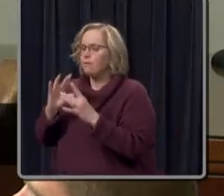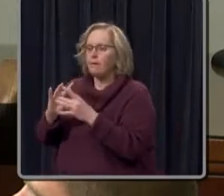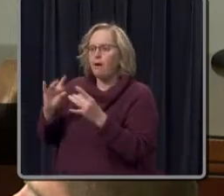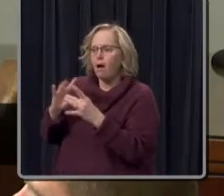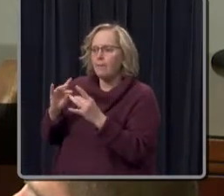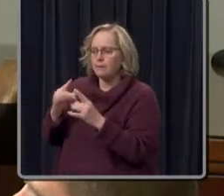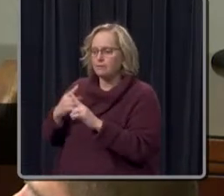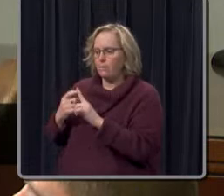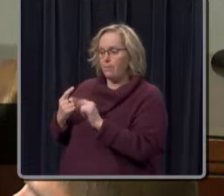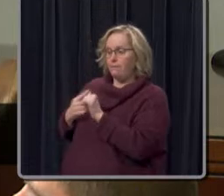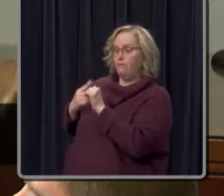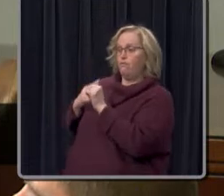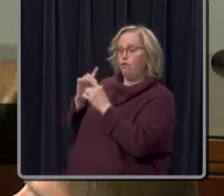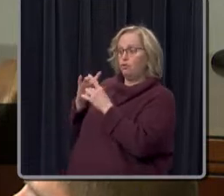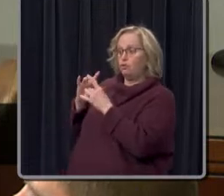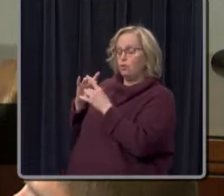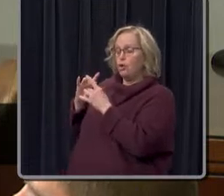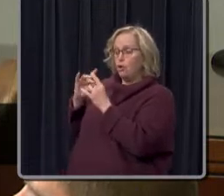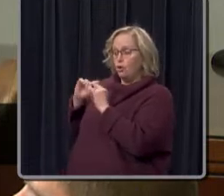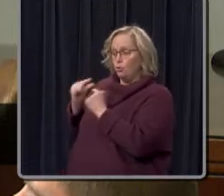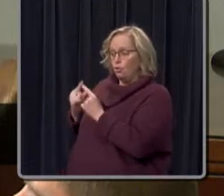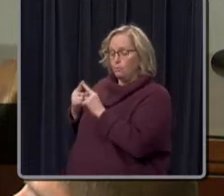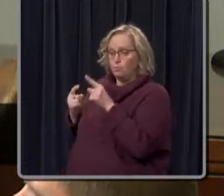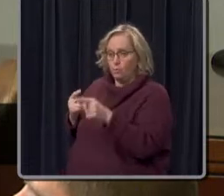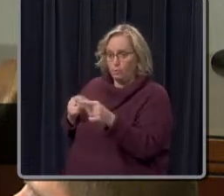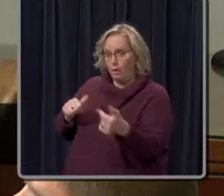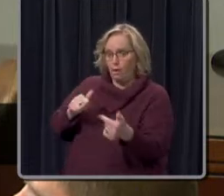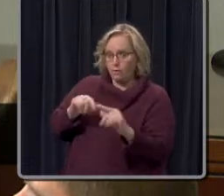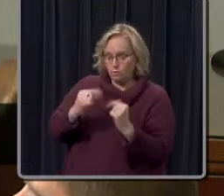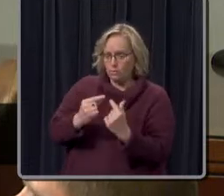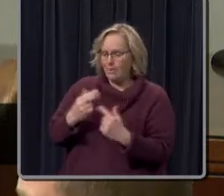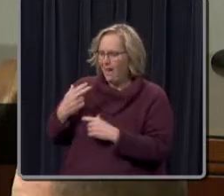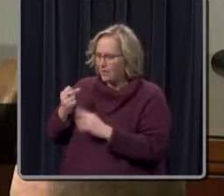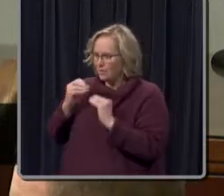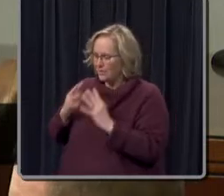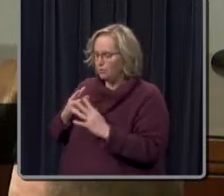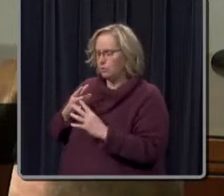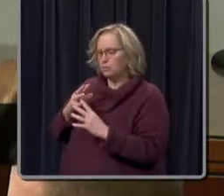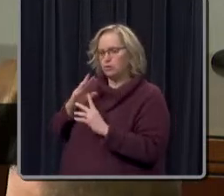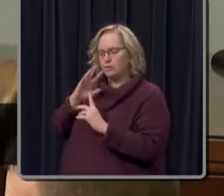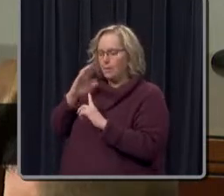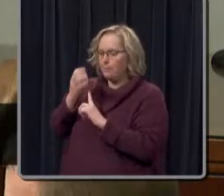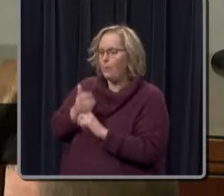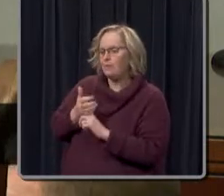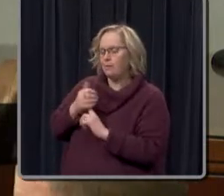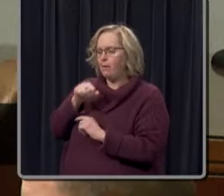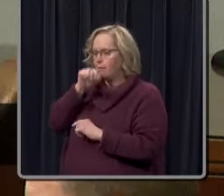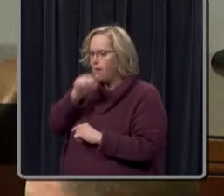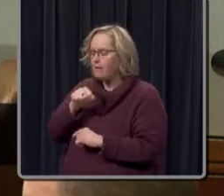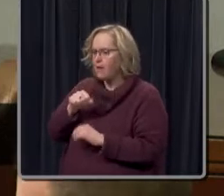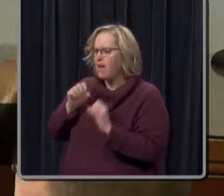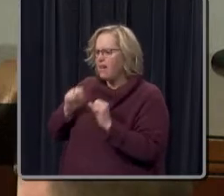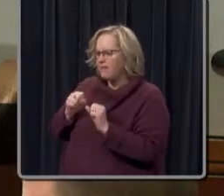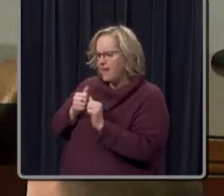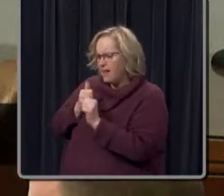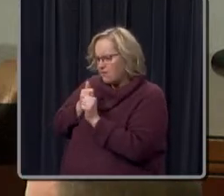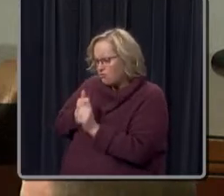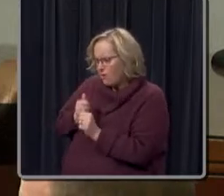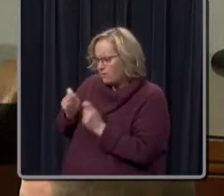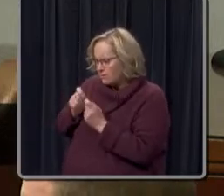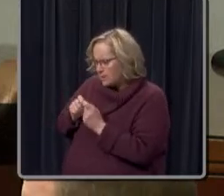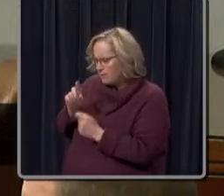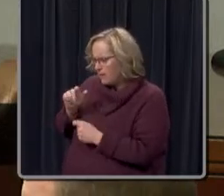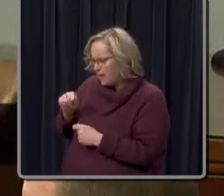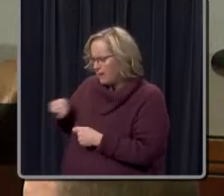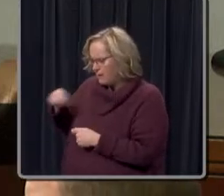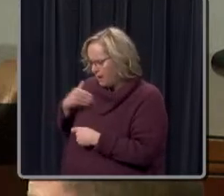group, the high school teachers just embracing it and loving it, and how they can track very specific data that they have. And then the same goes